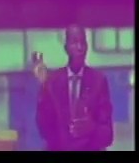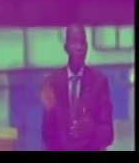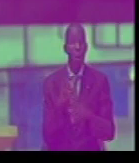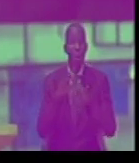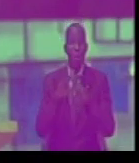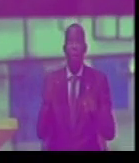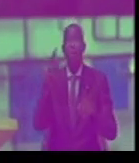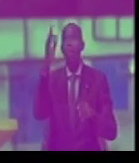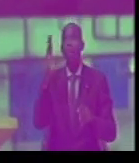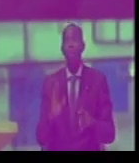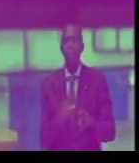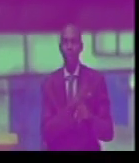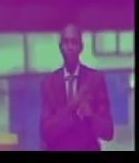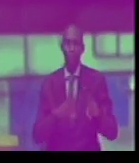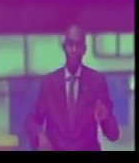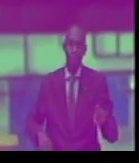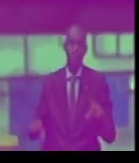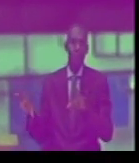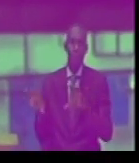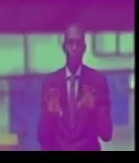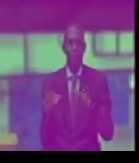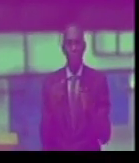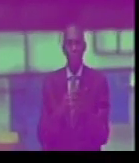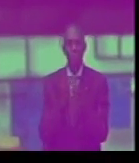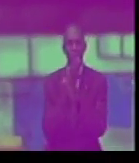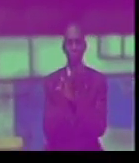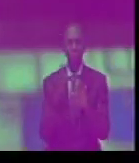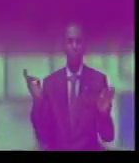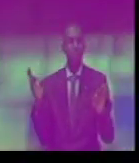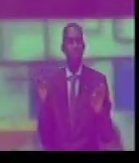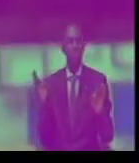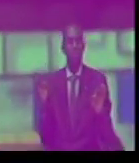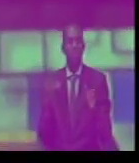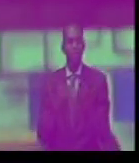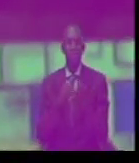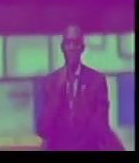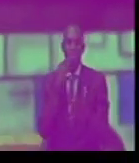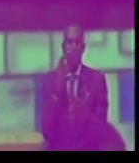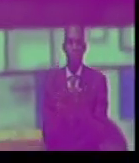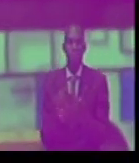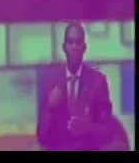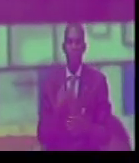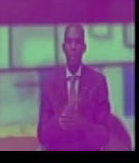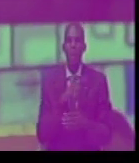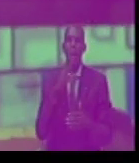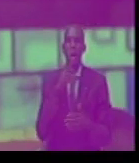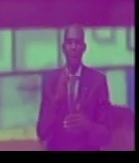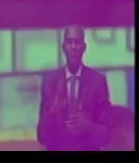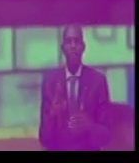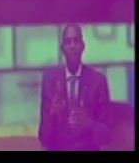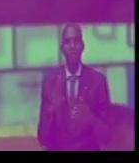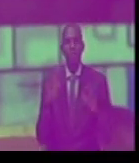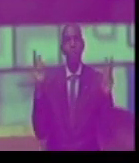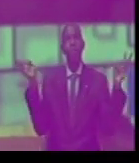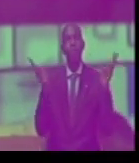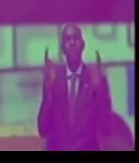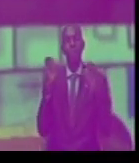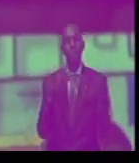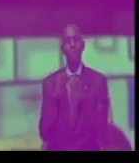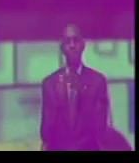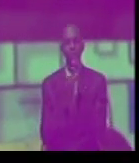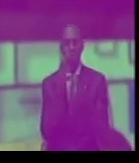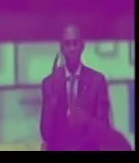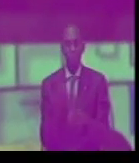him it was damaged forever, but the Lord did it free of charge. It is well. We are victorious in